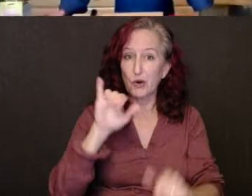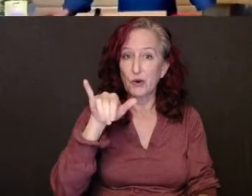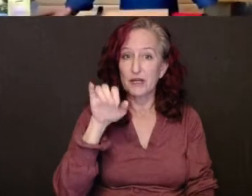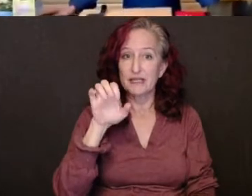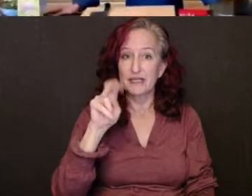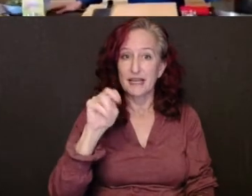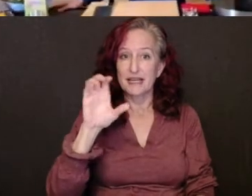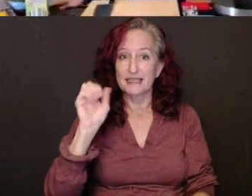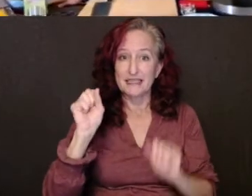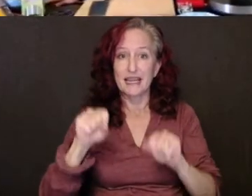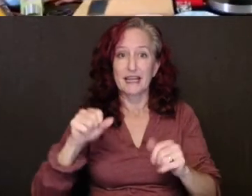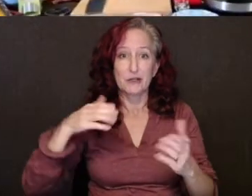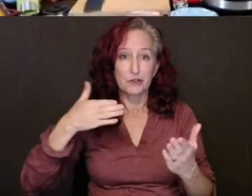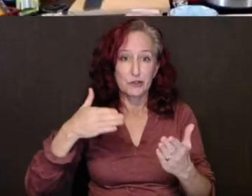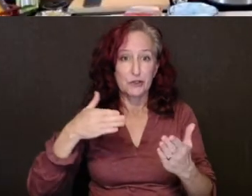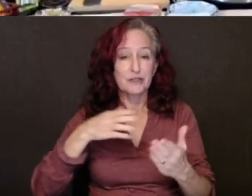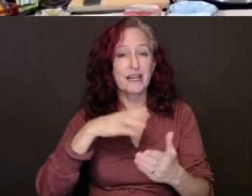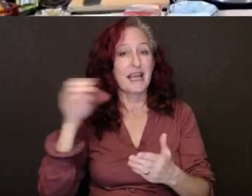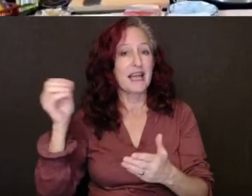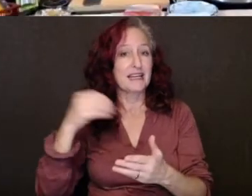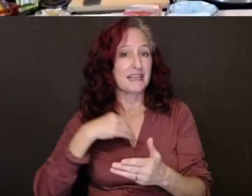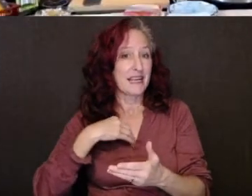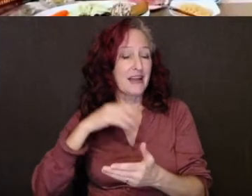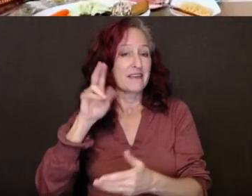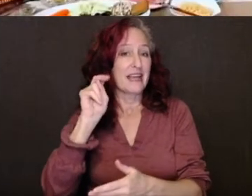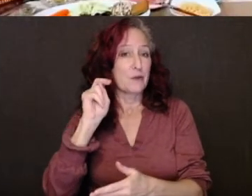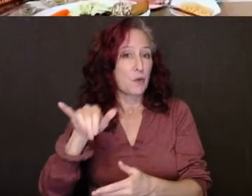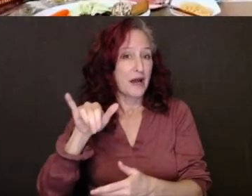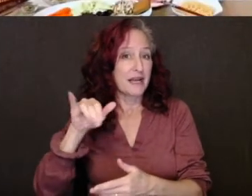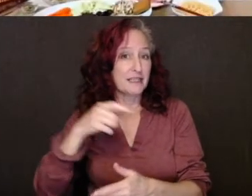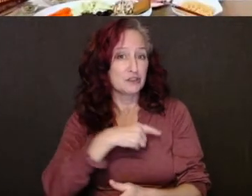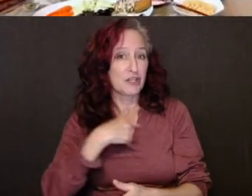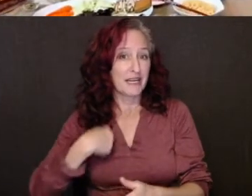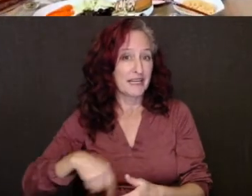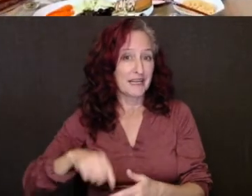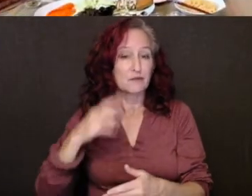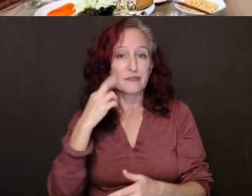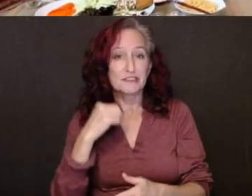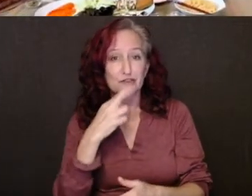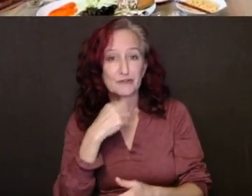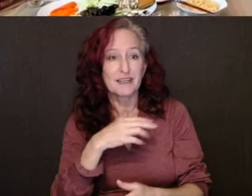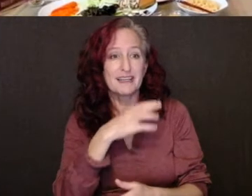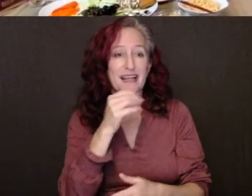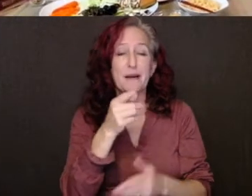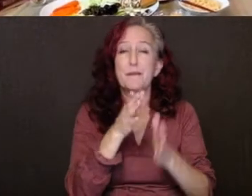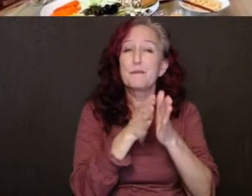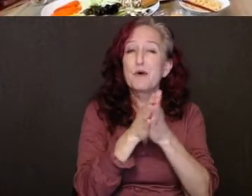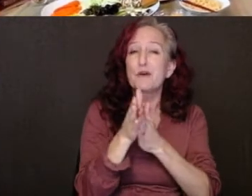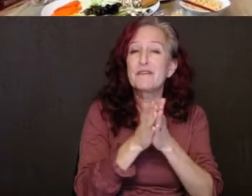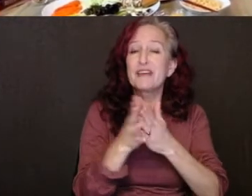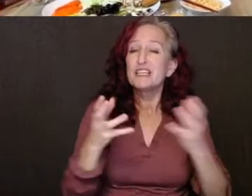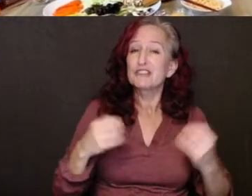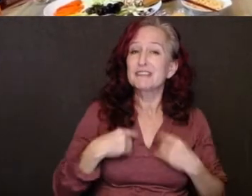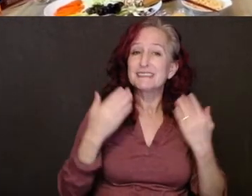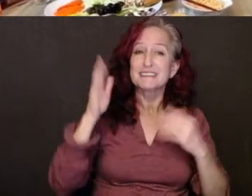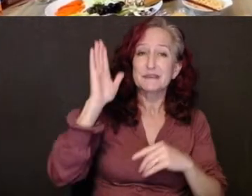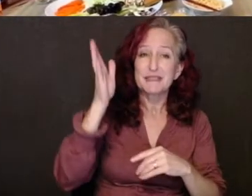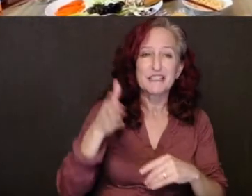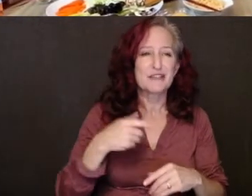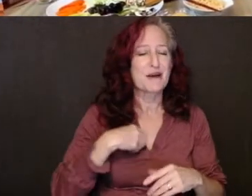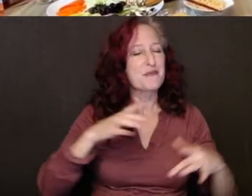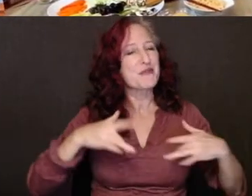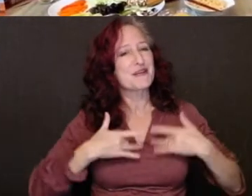a true pioneer in Chinese and Asian cooking programs on television. Chef Martin Yan has been teaching the world to cook with his James